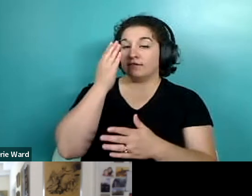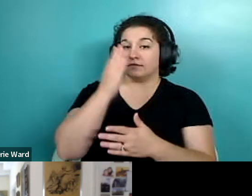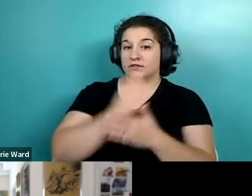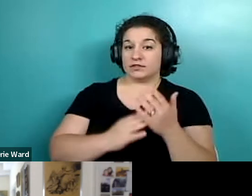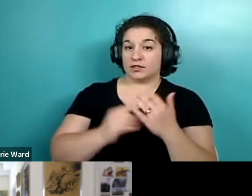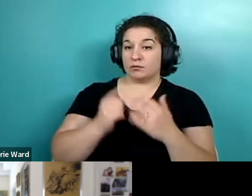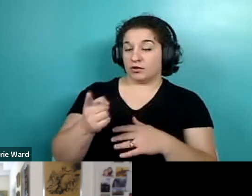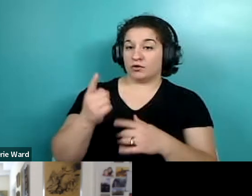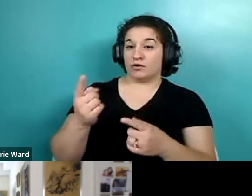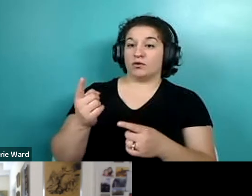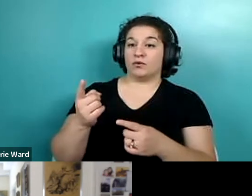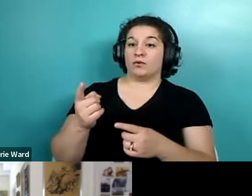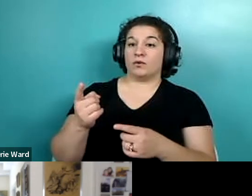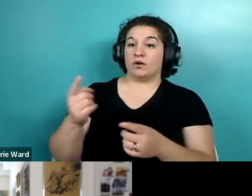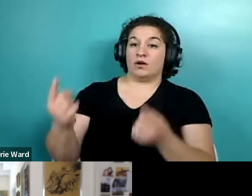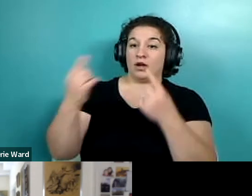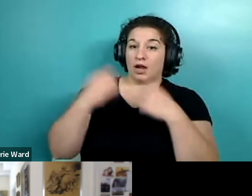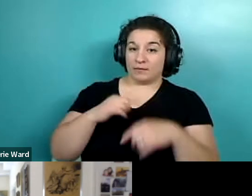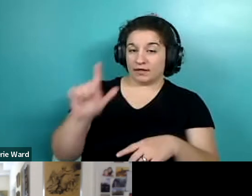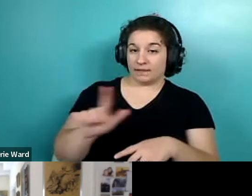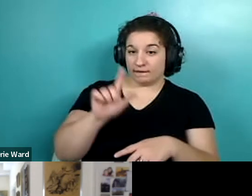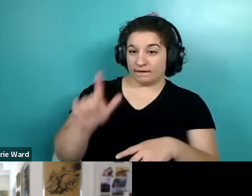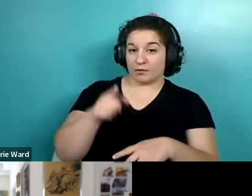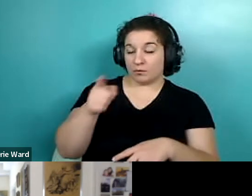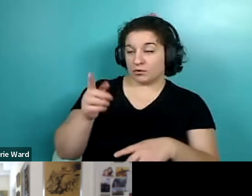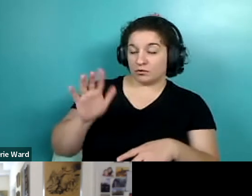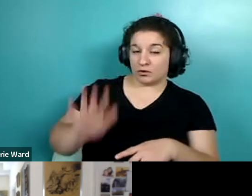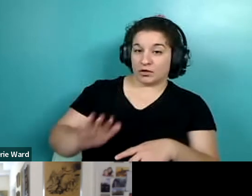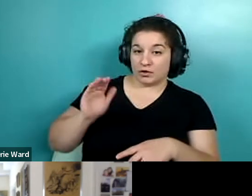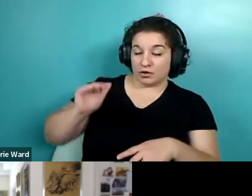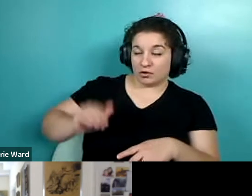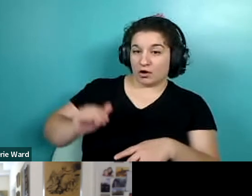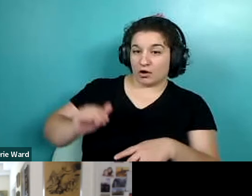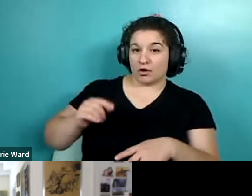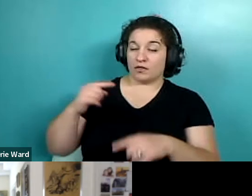come back and say, I'm a librarian because of you.